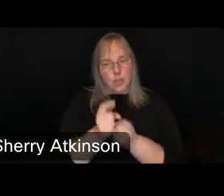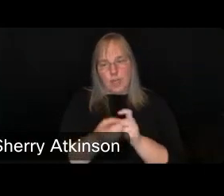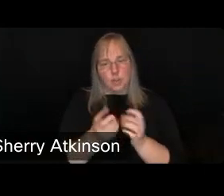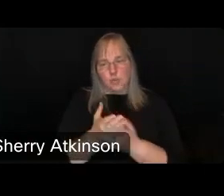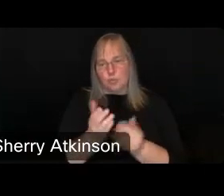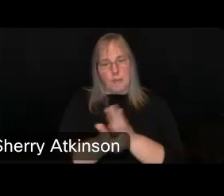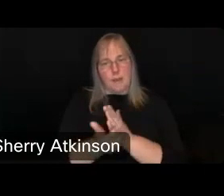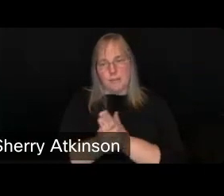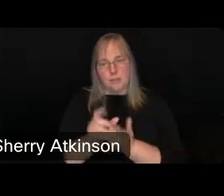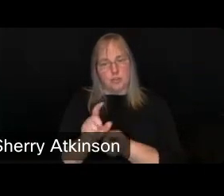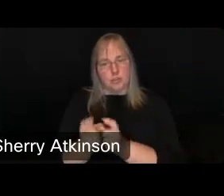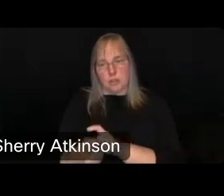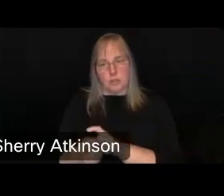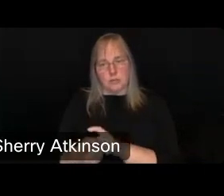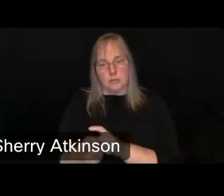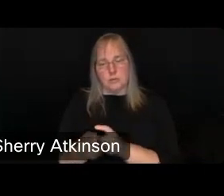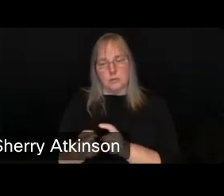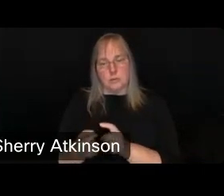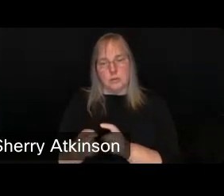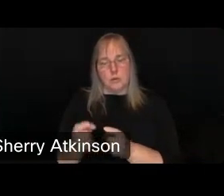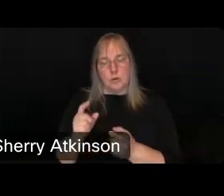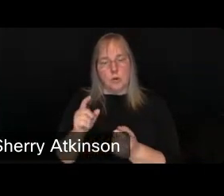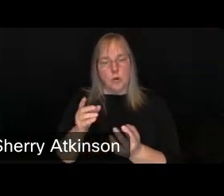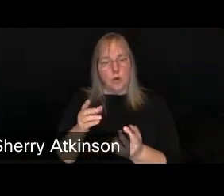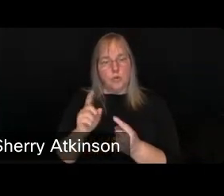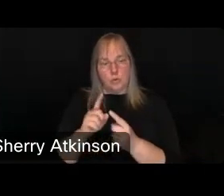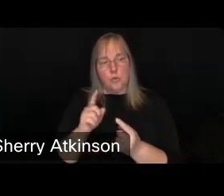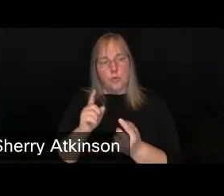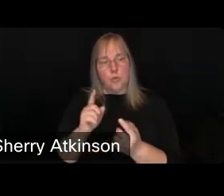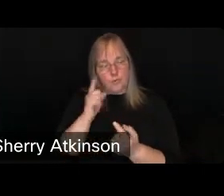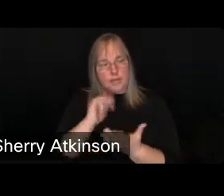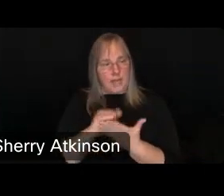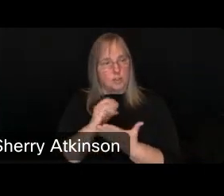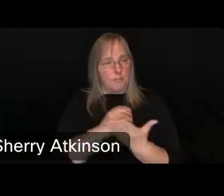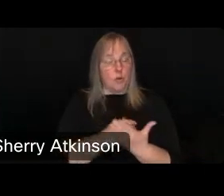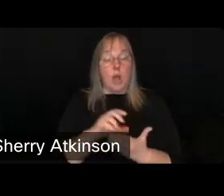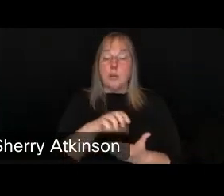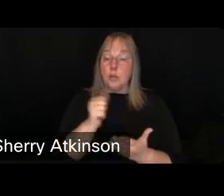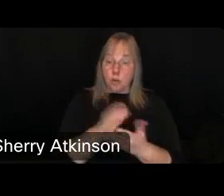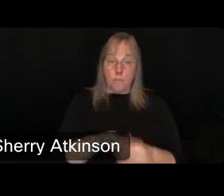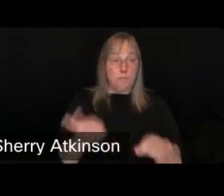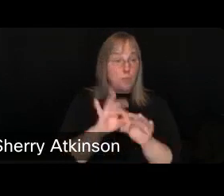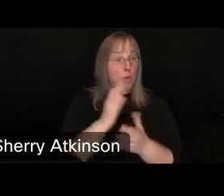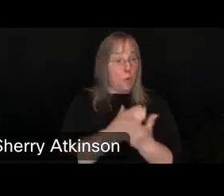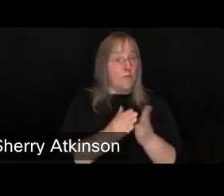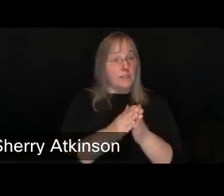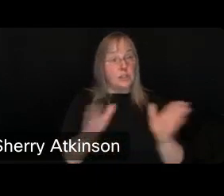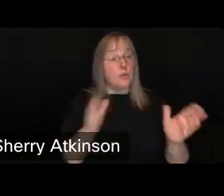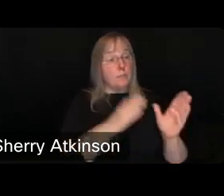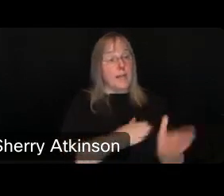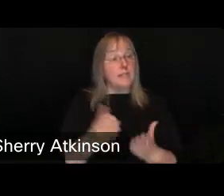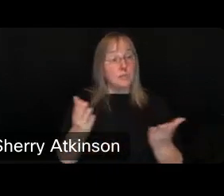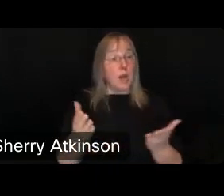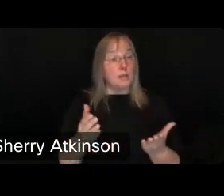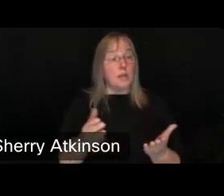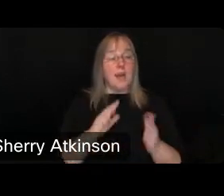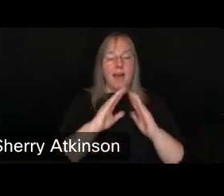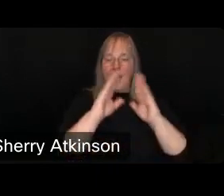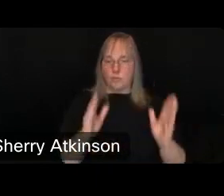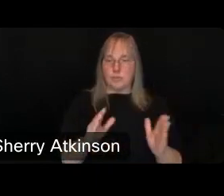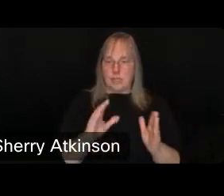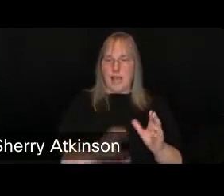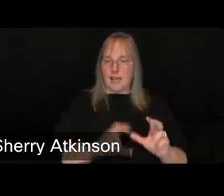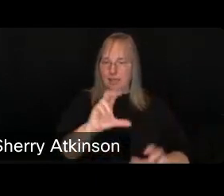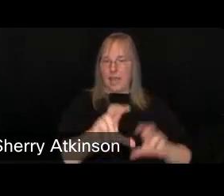that chapter. So another key component of the general plan is this housing allocation chart. I mentioned it